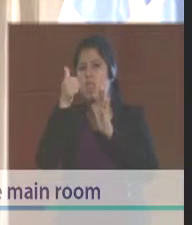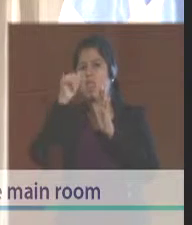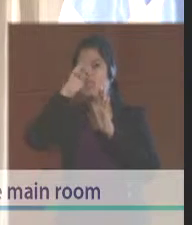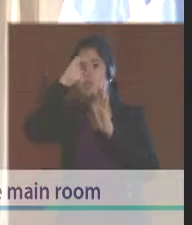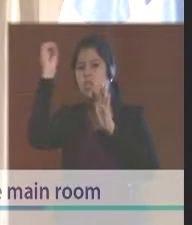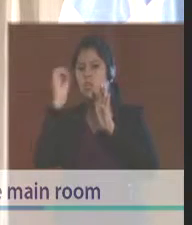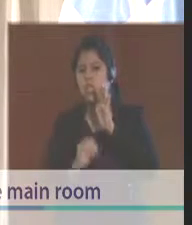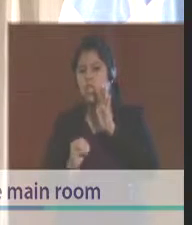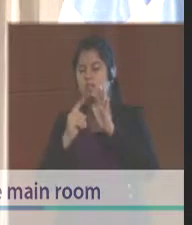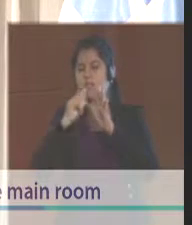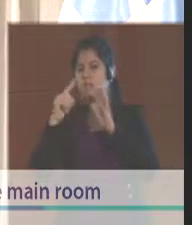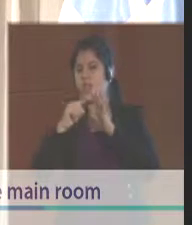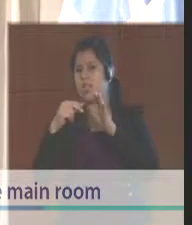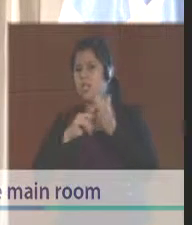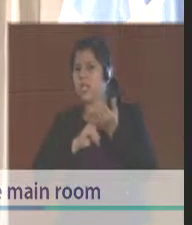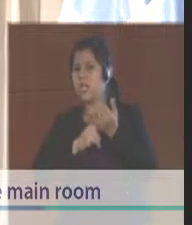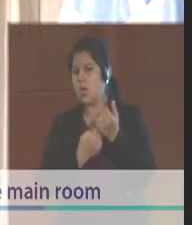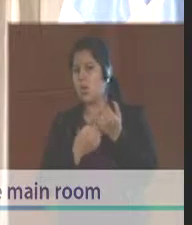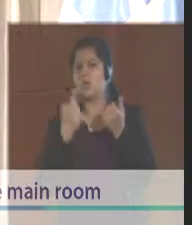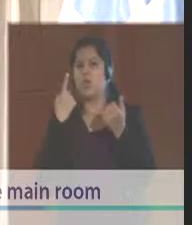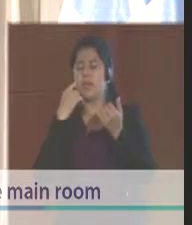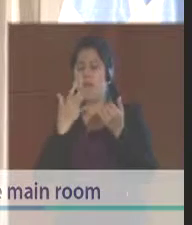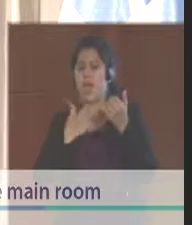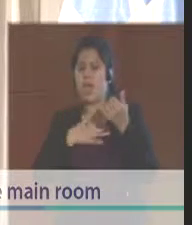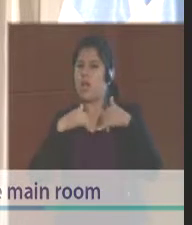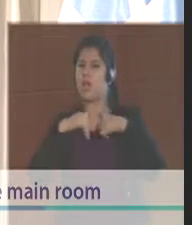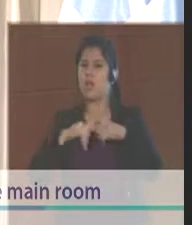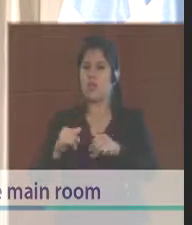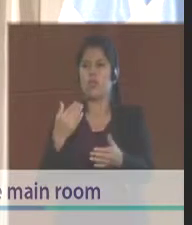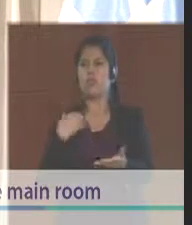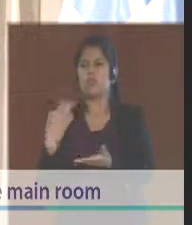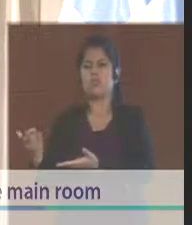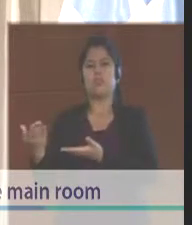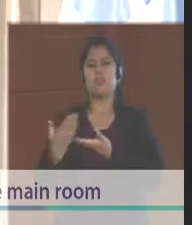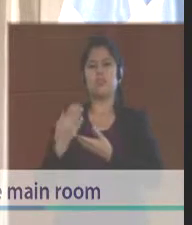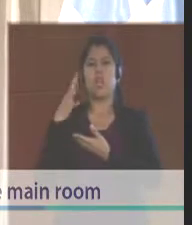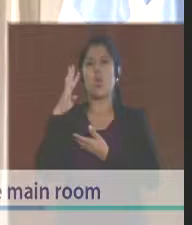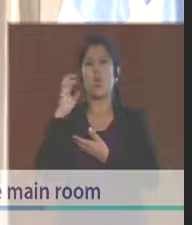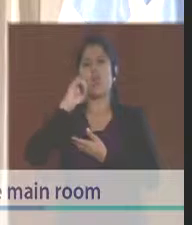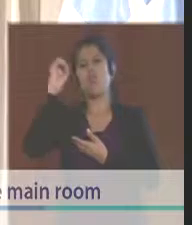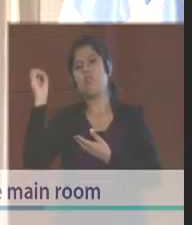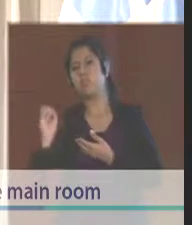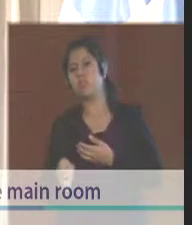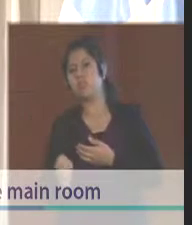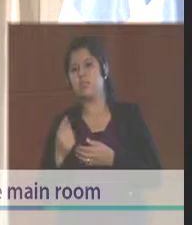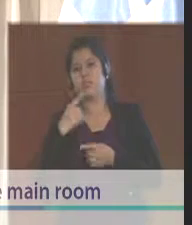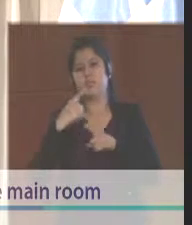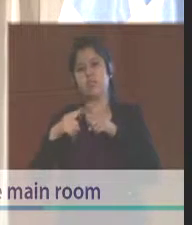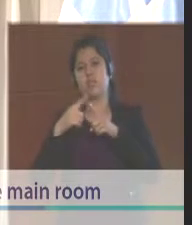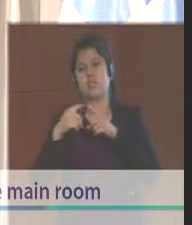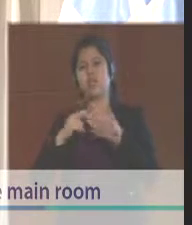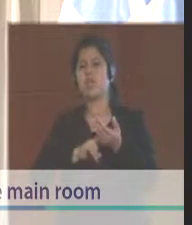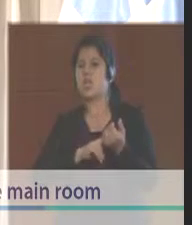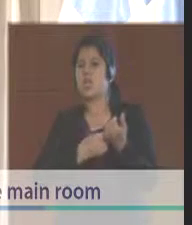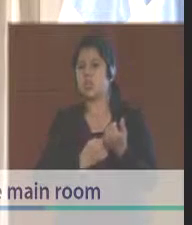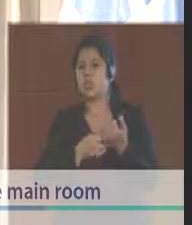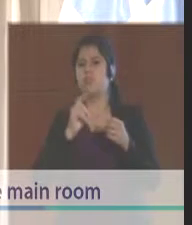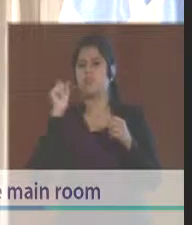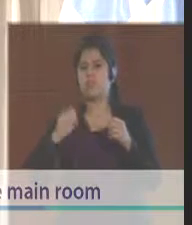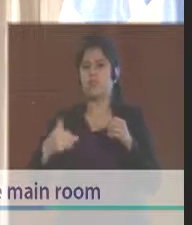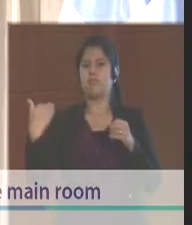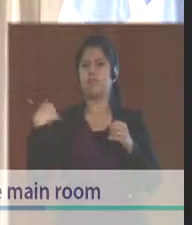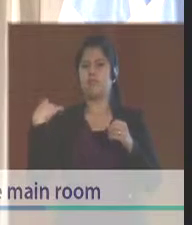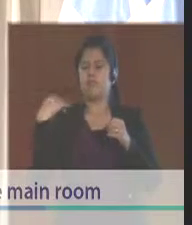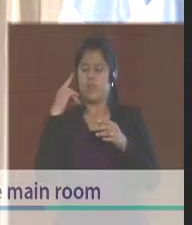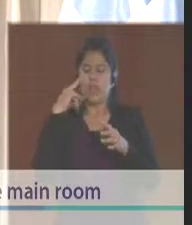law that allocates them 10% of the resources, we are still only receiving around 4%